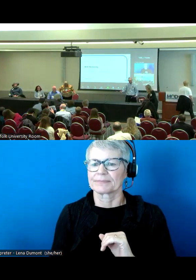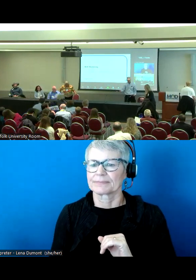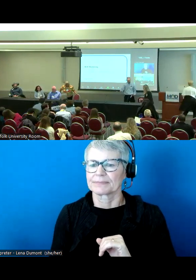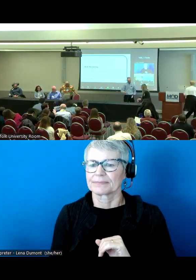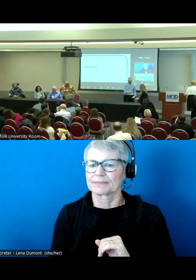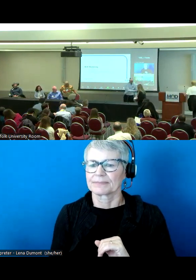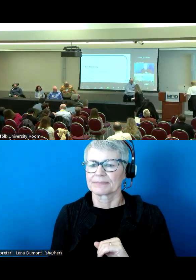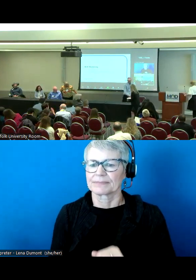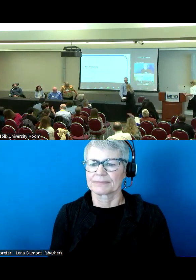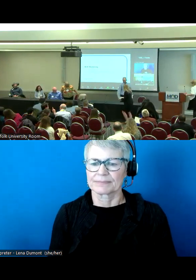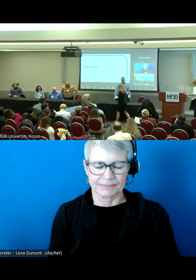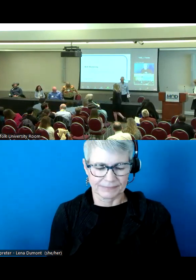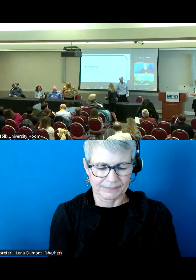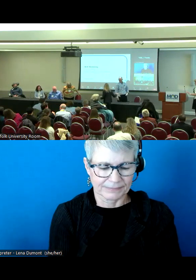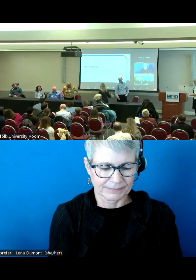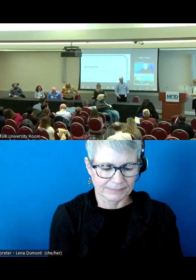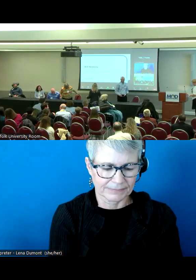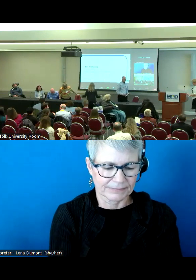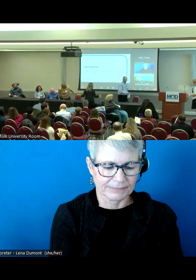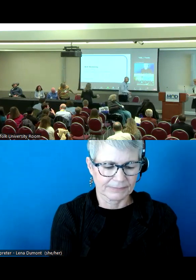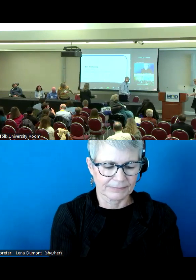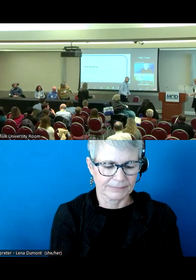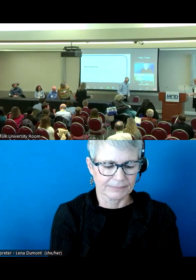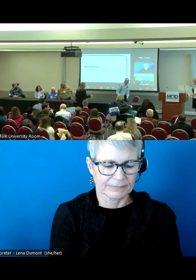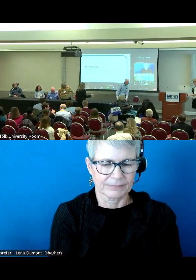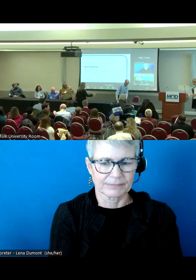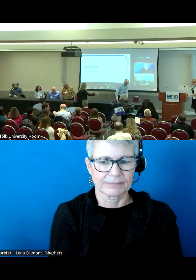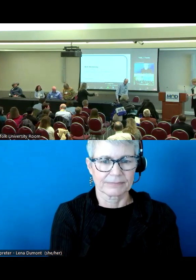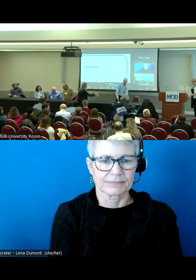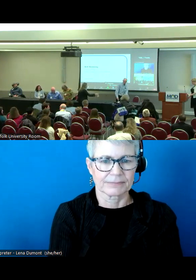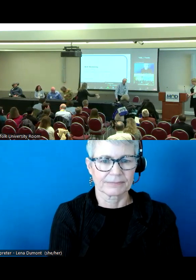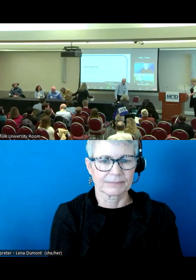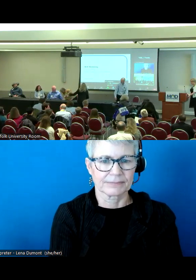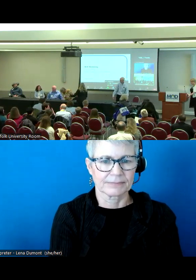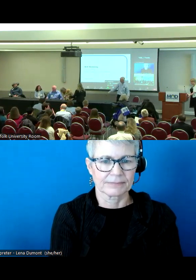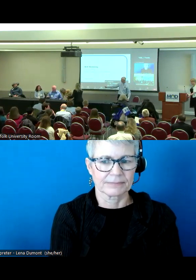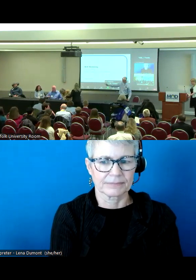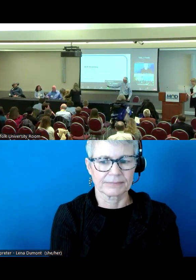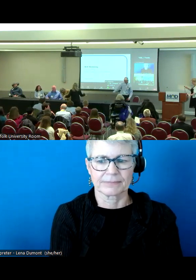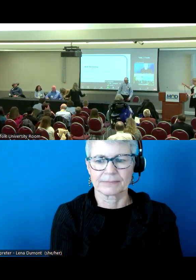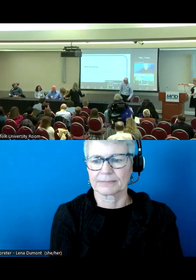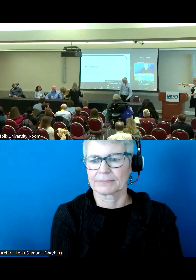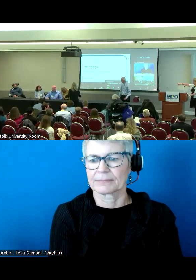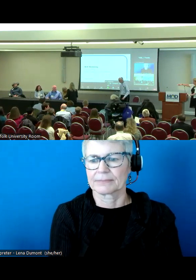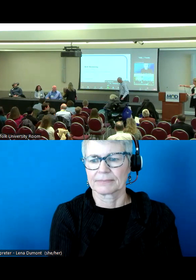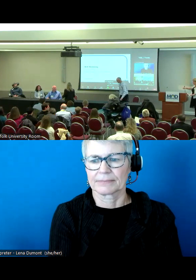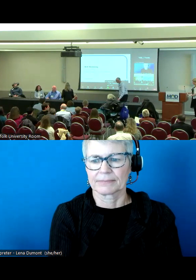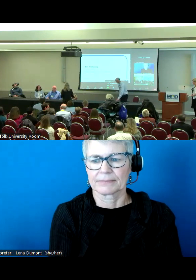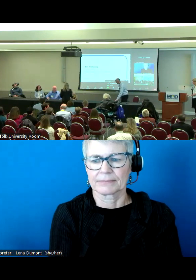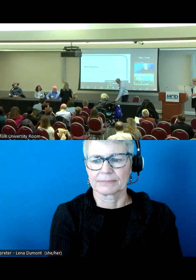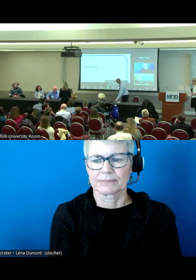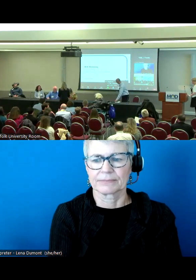We're gonna get Joanne up here, though. Oh, yes. Can we move the podium so she can? Can we? No. We can add a chair over there,